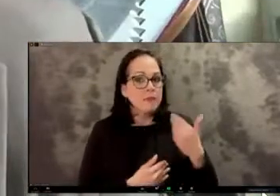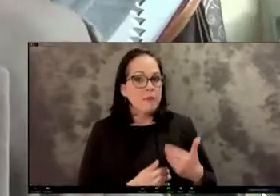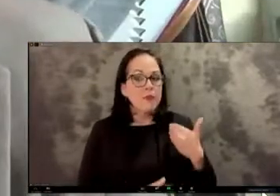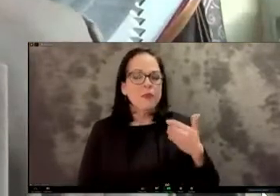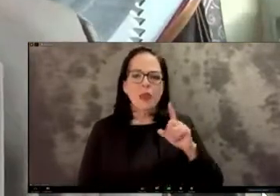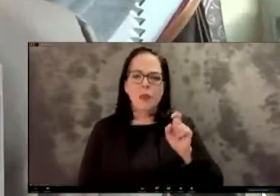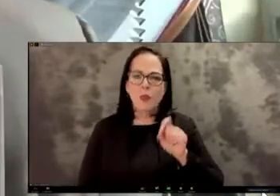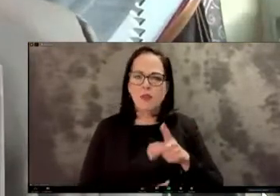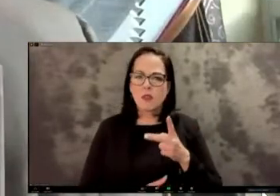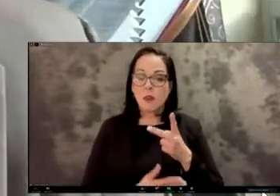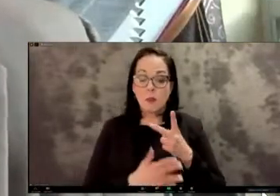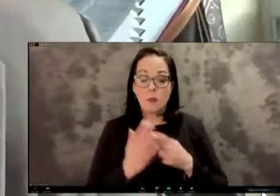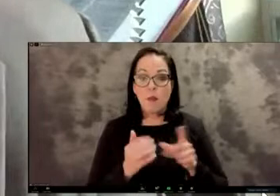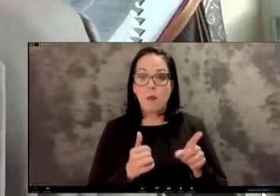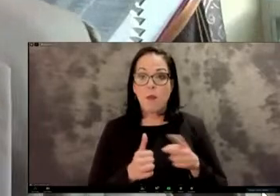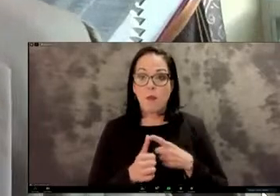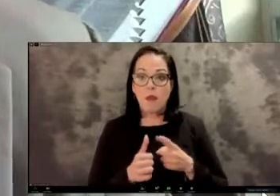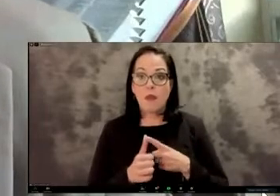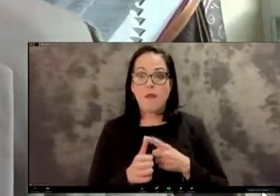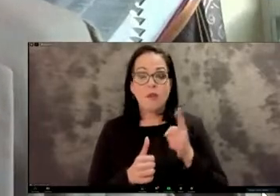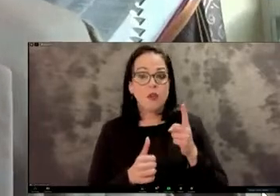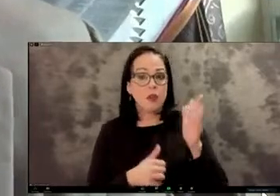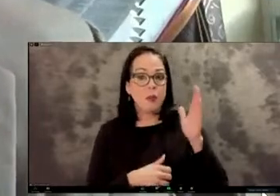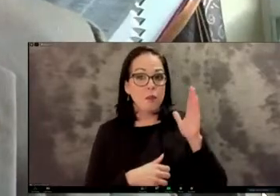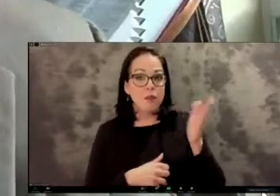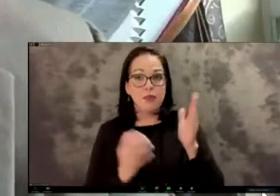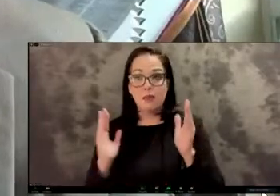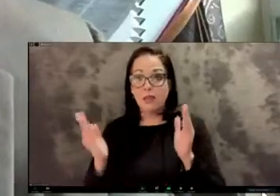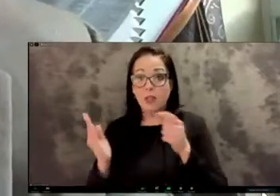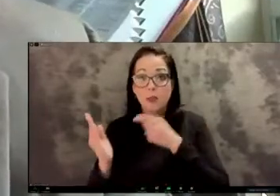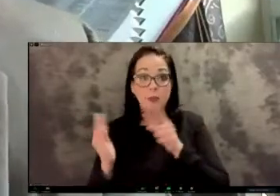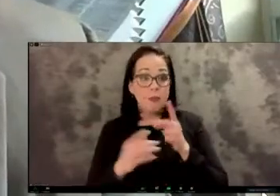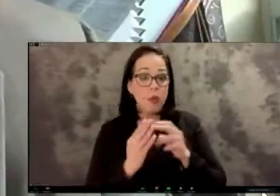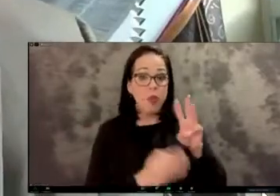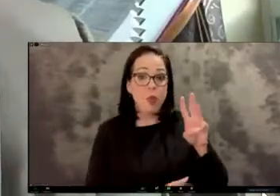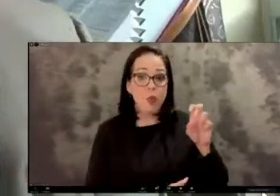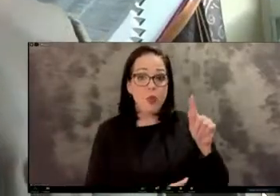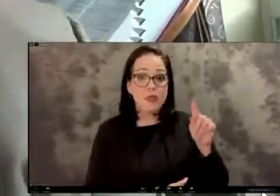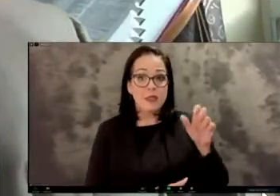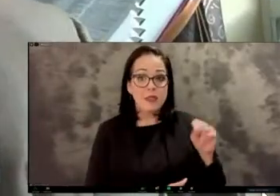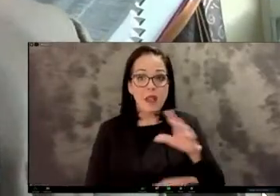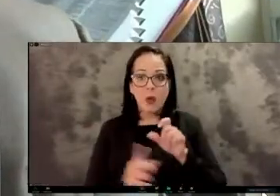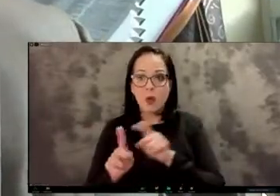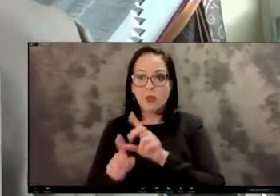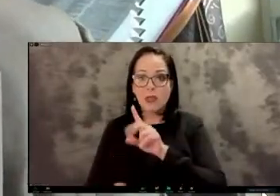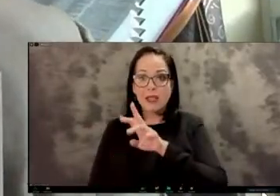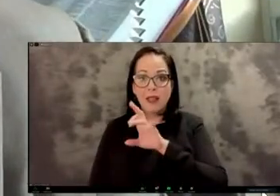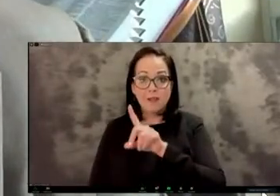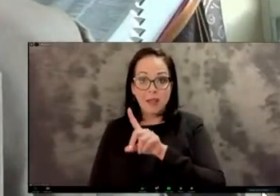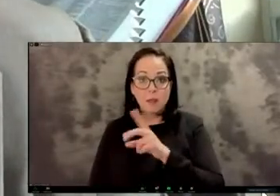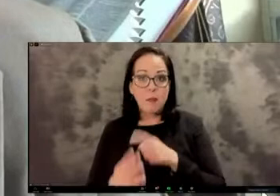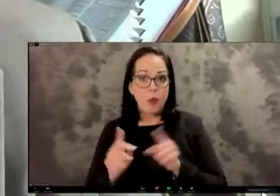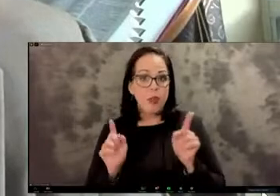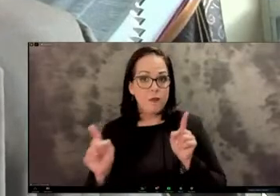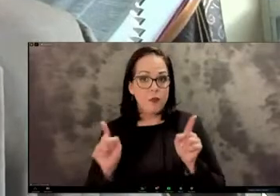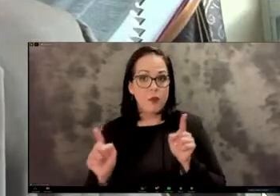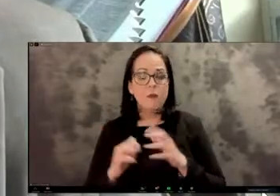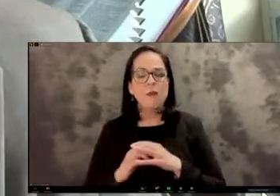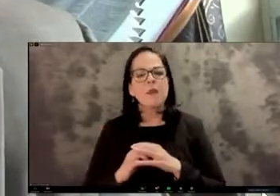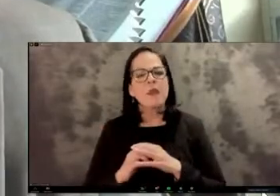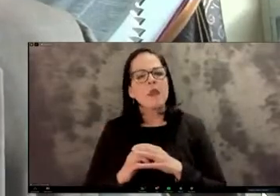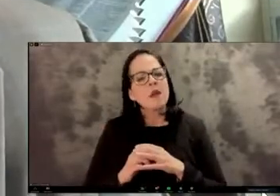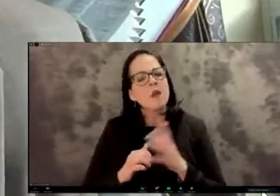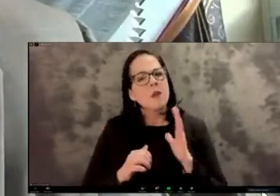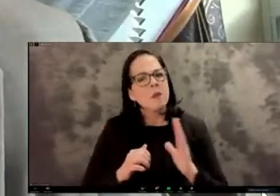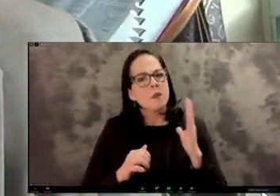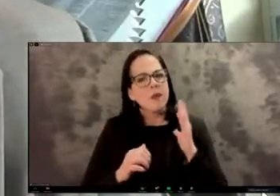question is both, first, great presentations by both you, Winston and David. This question is for both of you. We've had previous